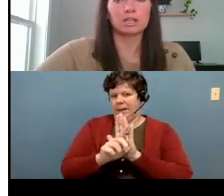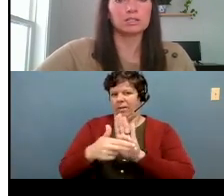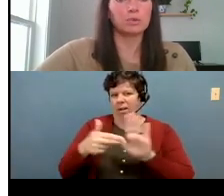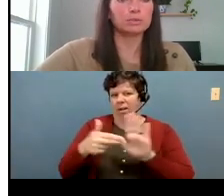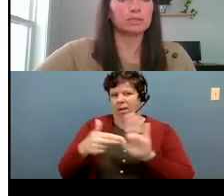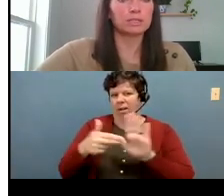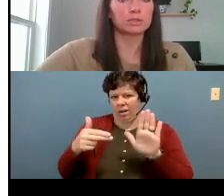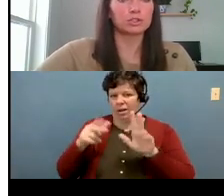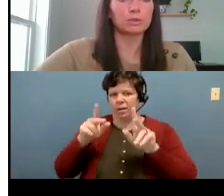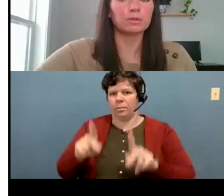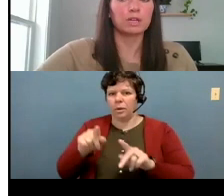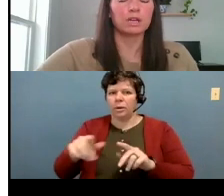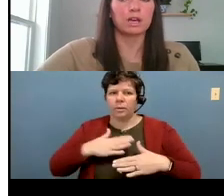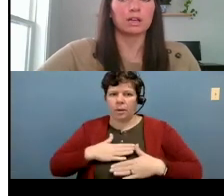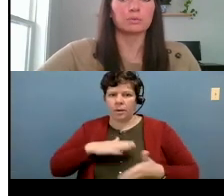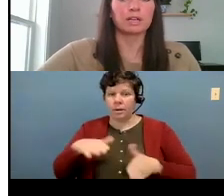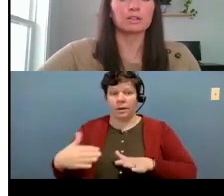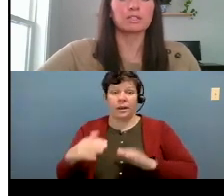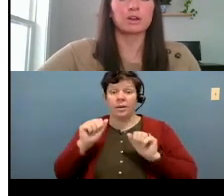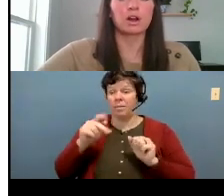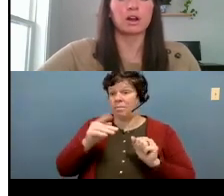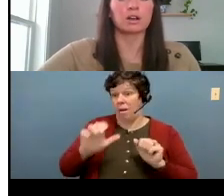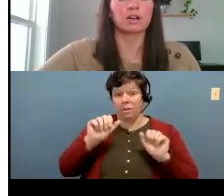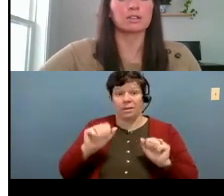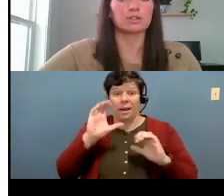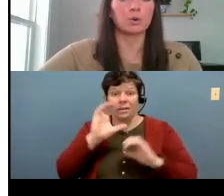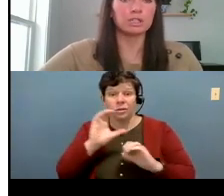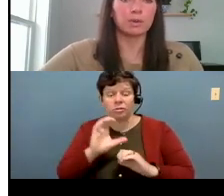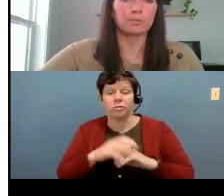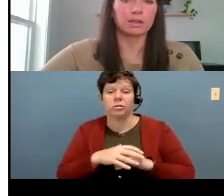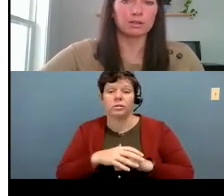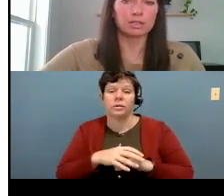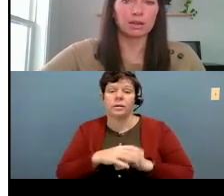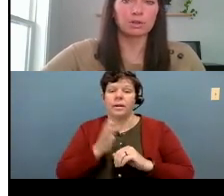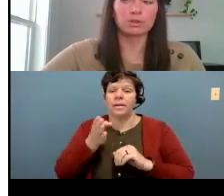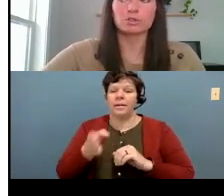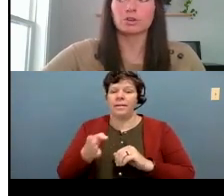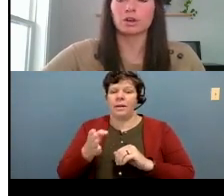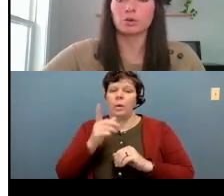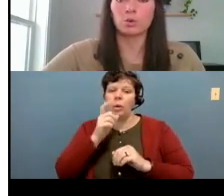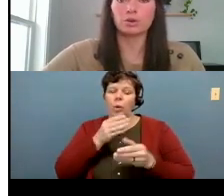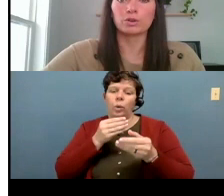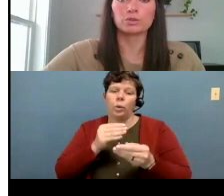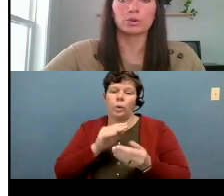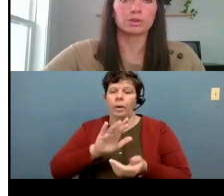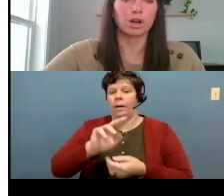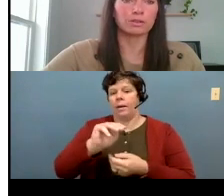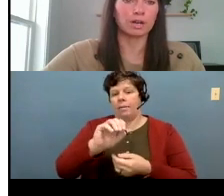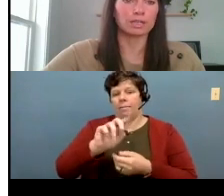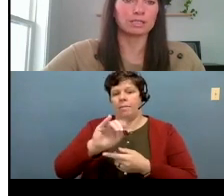it is publicly searchable. The records are entered only by medical examiners, coroners, or